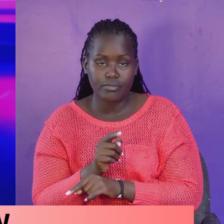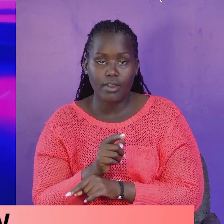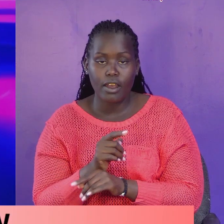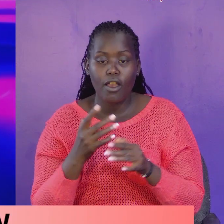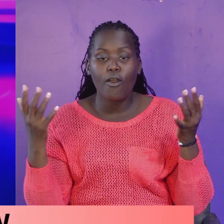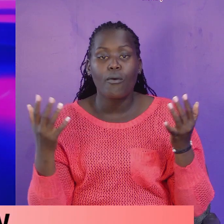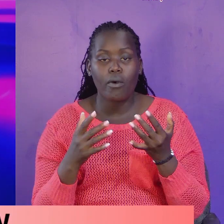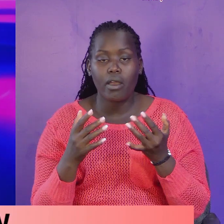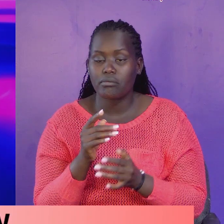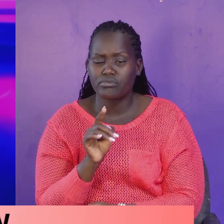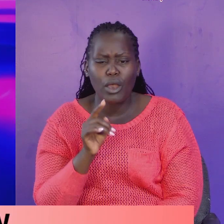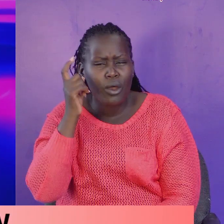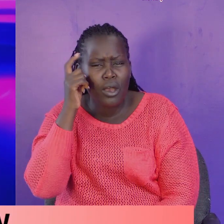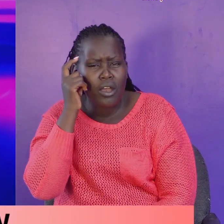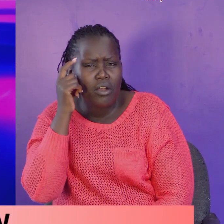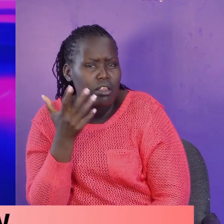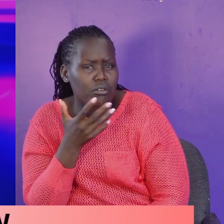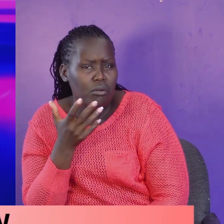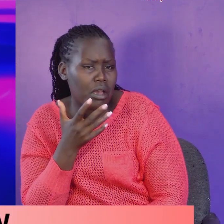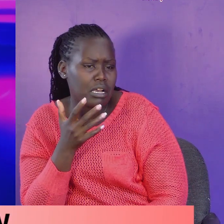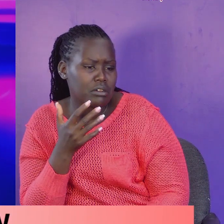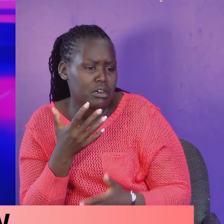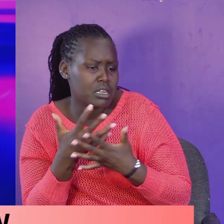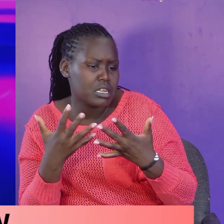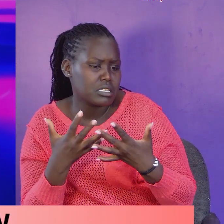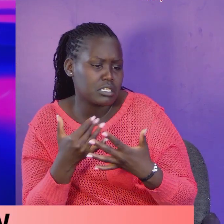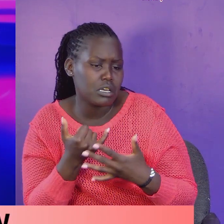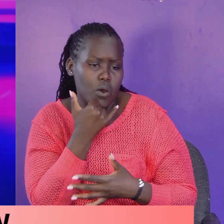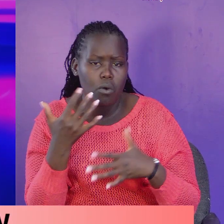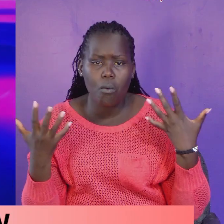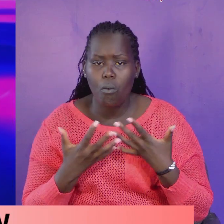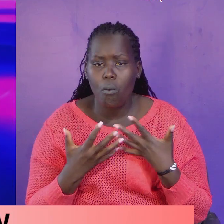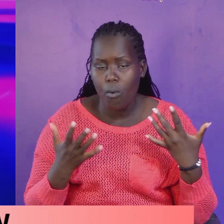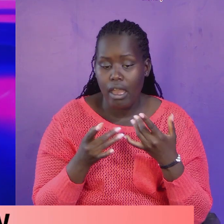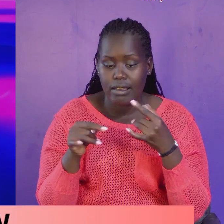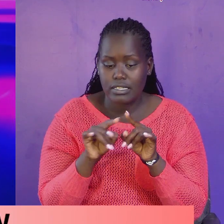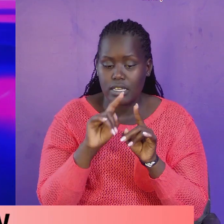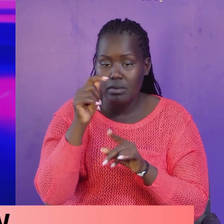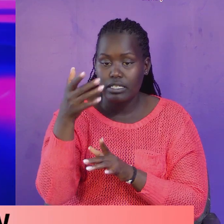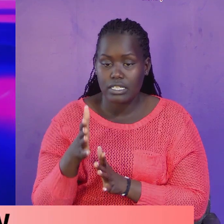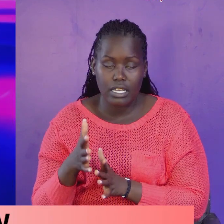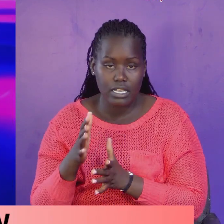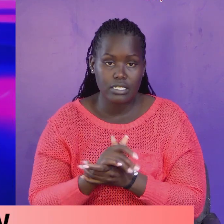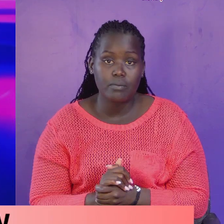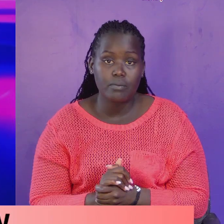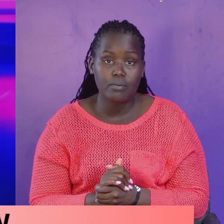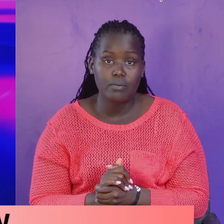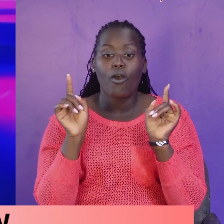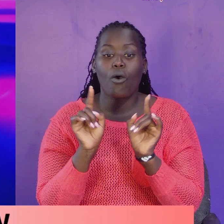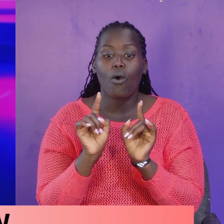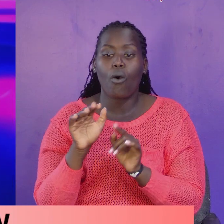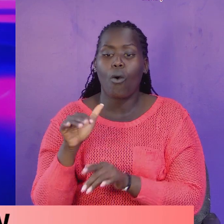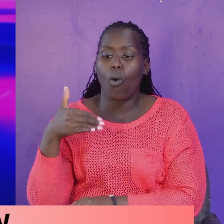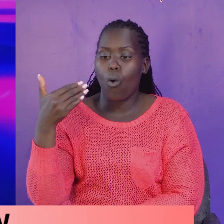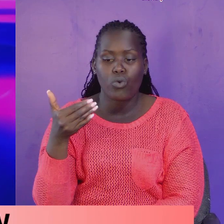where do you think things are going wrong? Because as Kenyans, we've always been